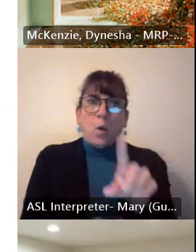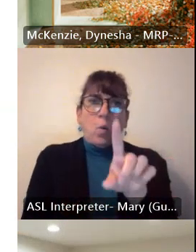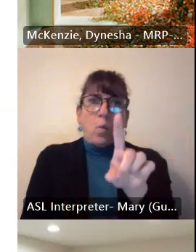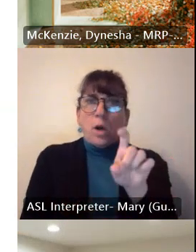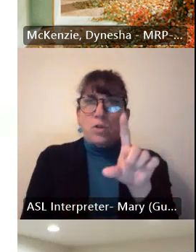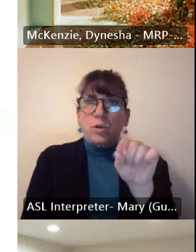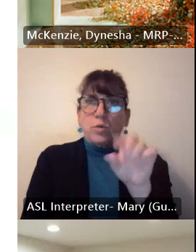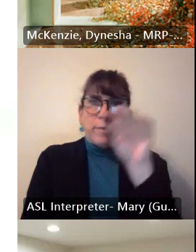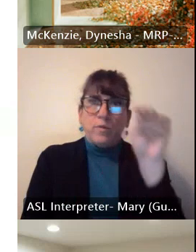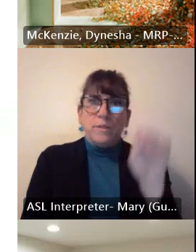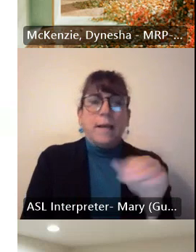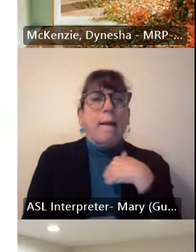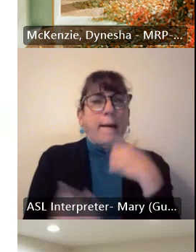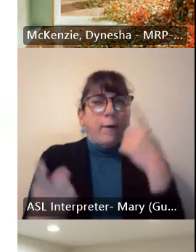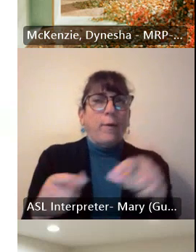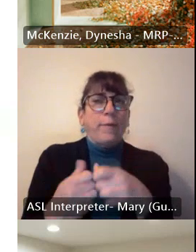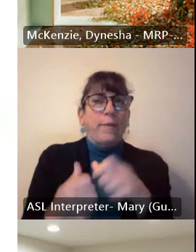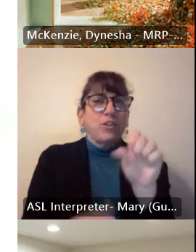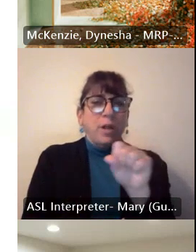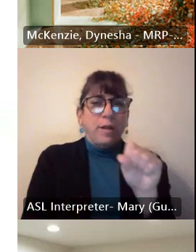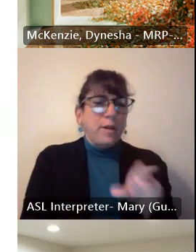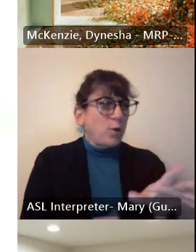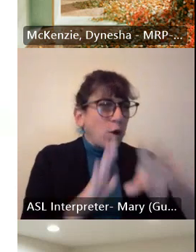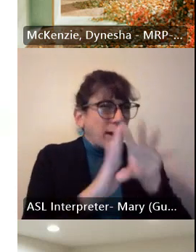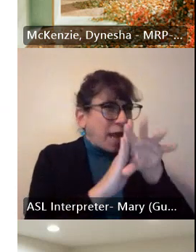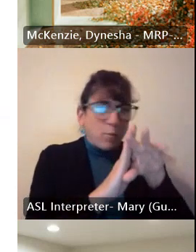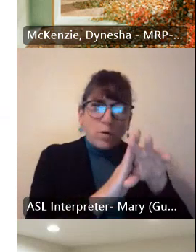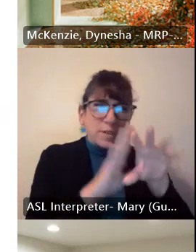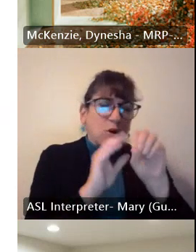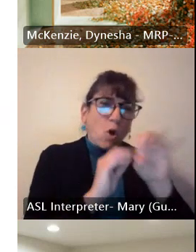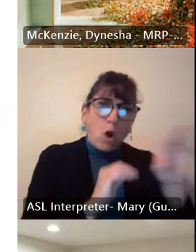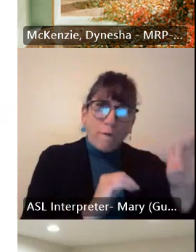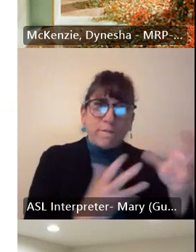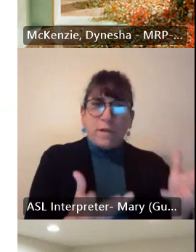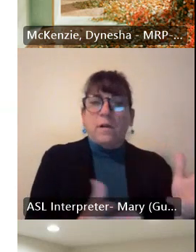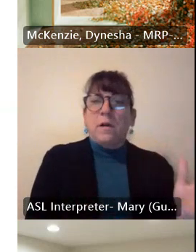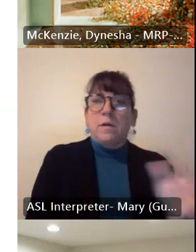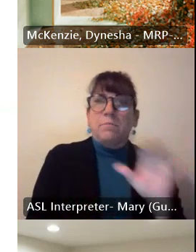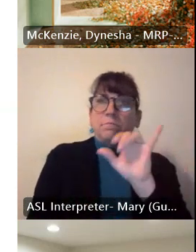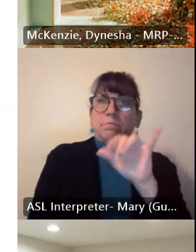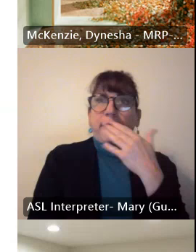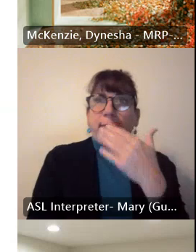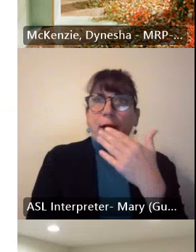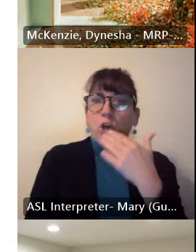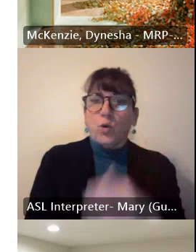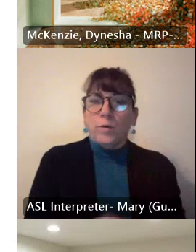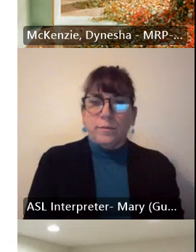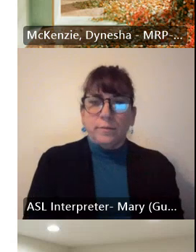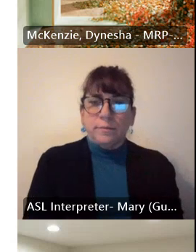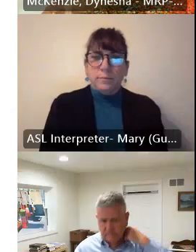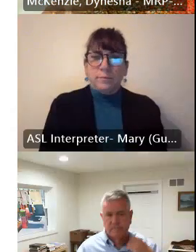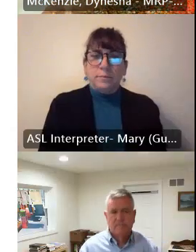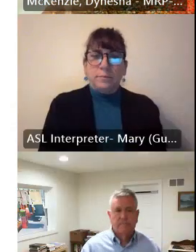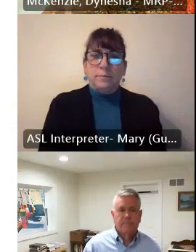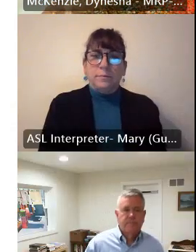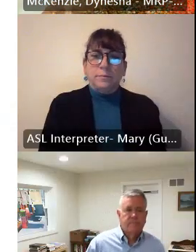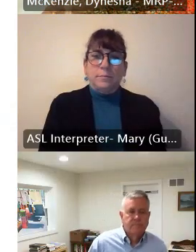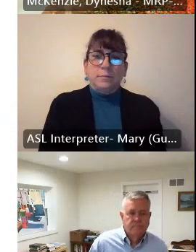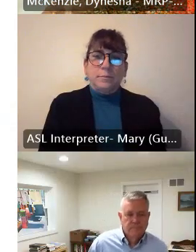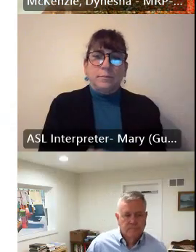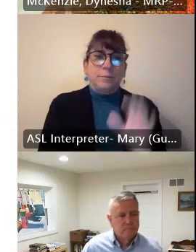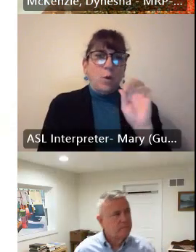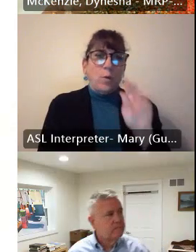with Shalini. And your camera is not on, my friend. So, thank you. Of course. There. Okay,